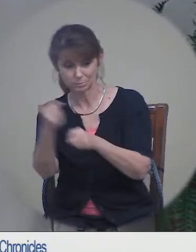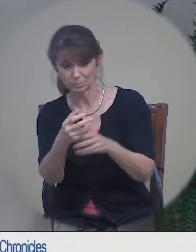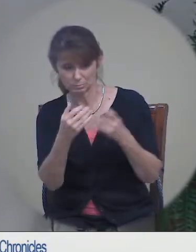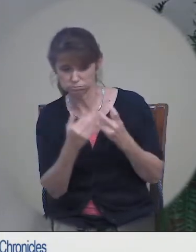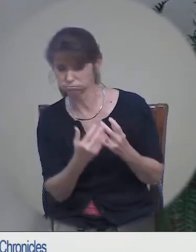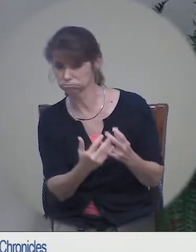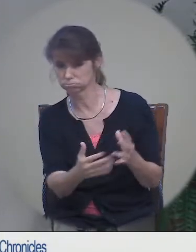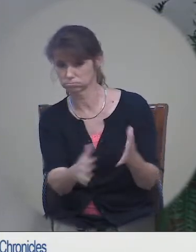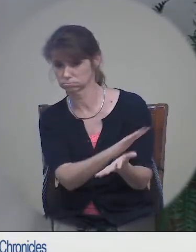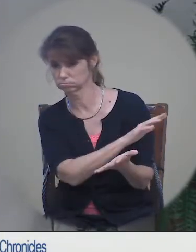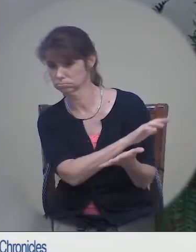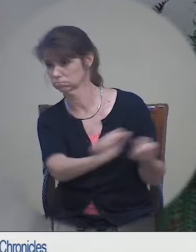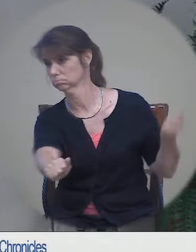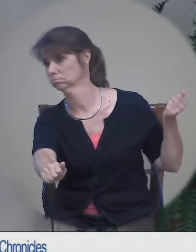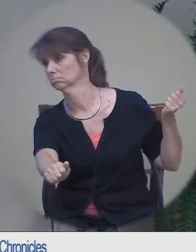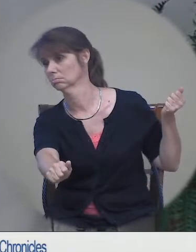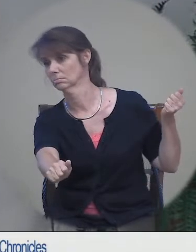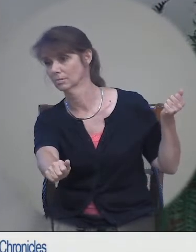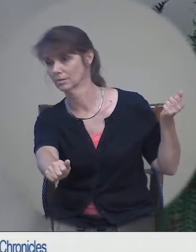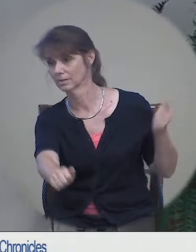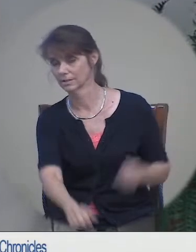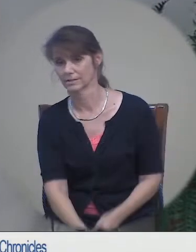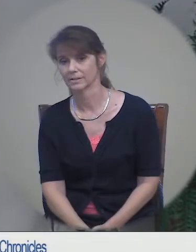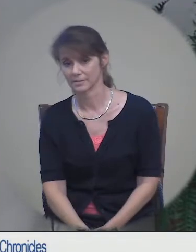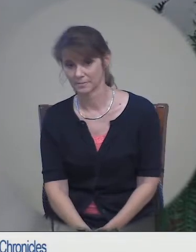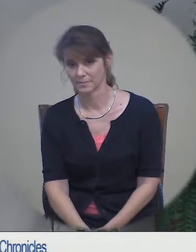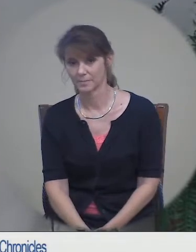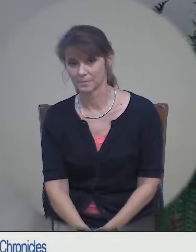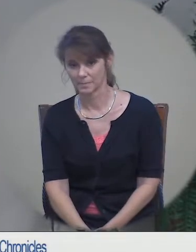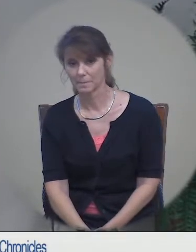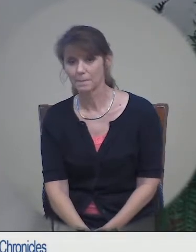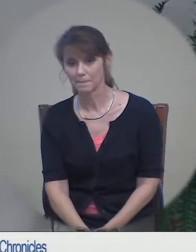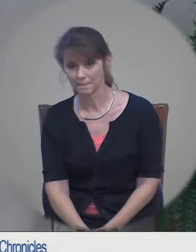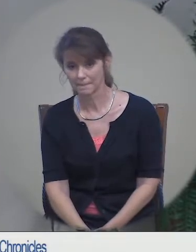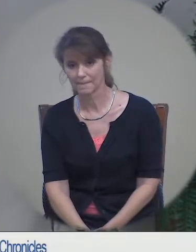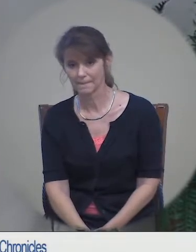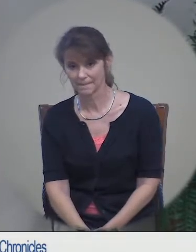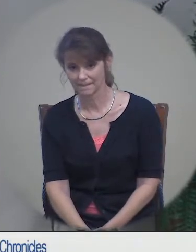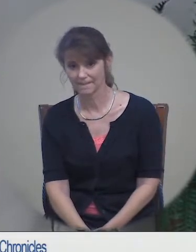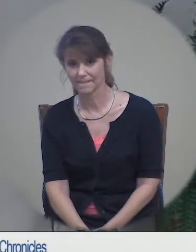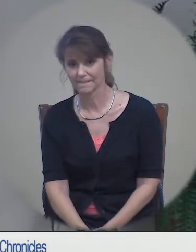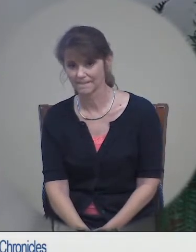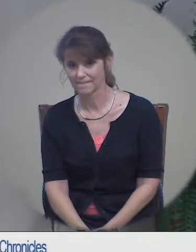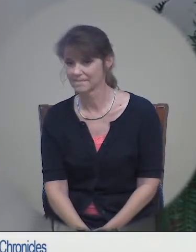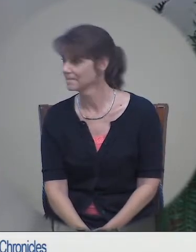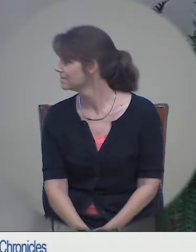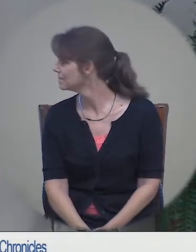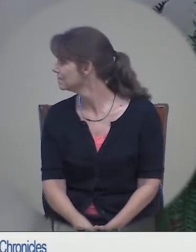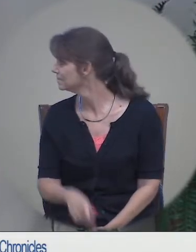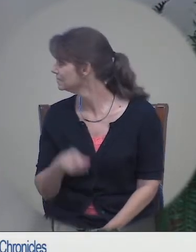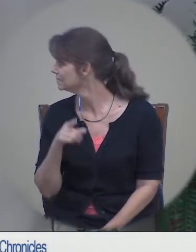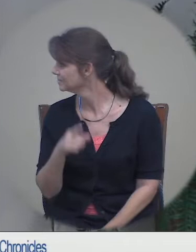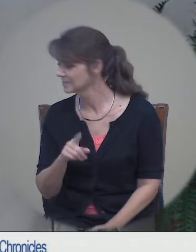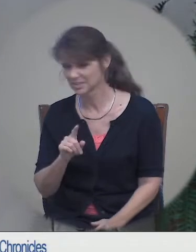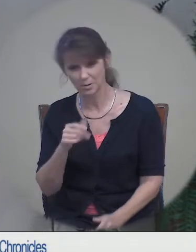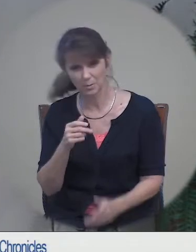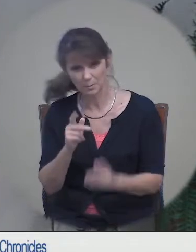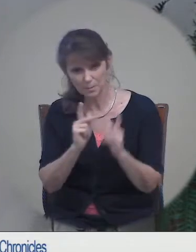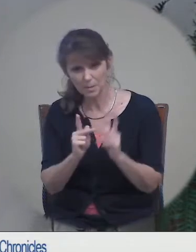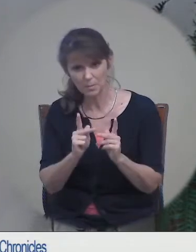I don't know, did that one ever strike you? It was the object of God's deliverance, and they began to worship the